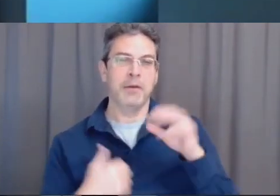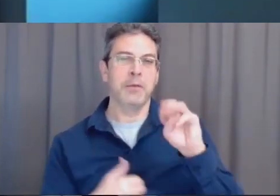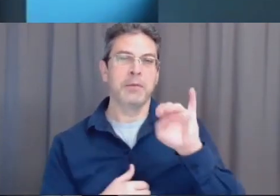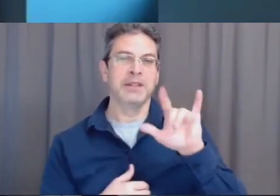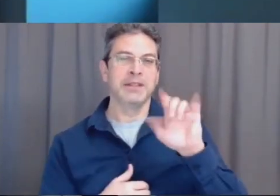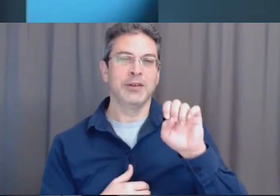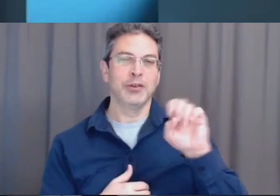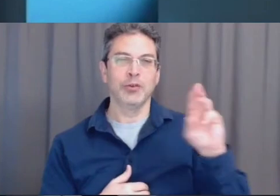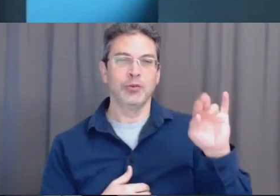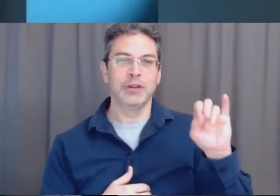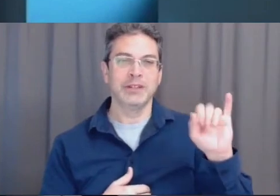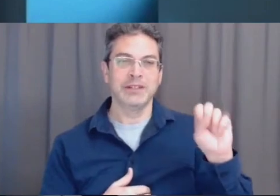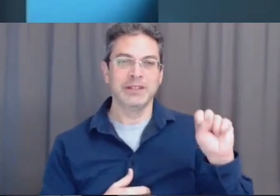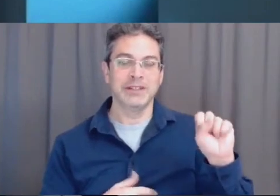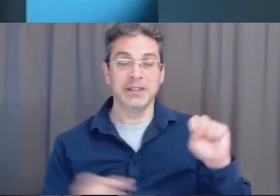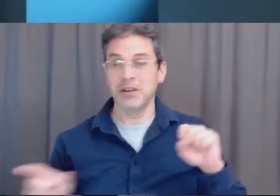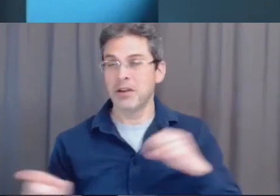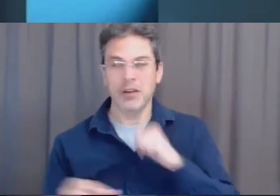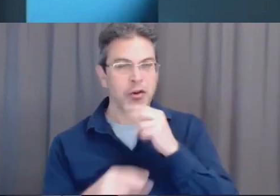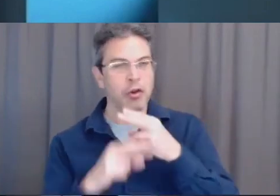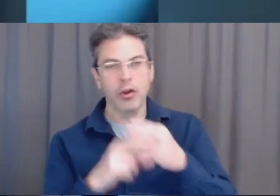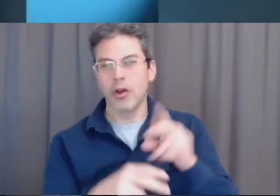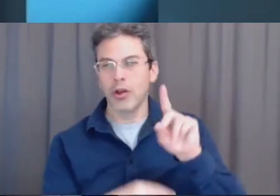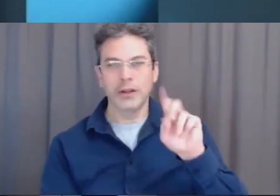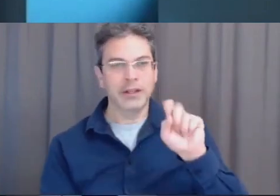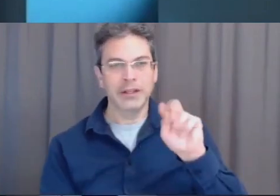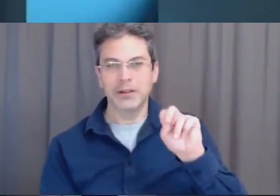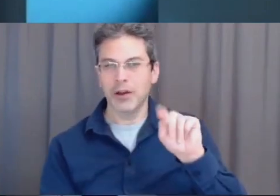it detente. I would call it co-opetition, you know?